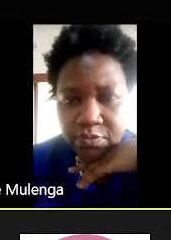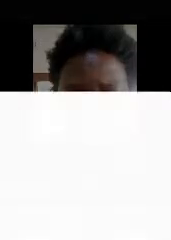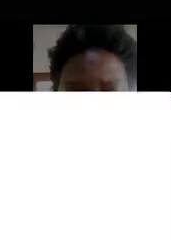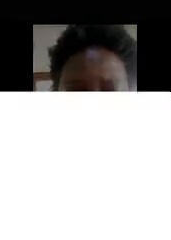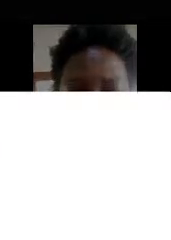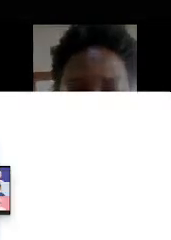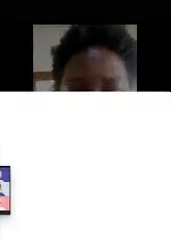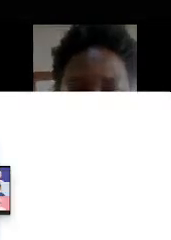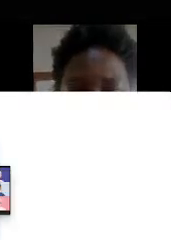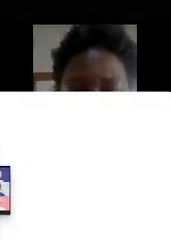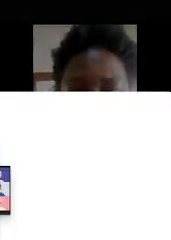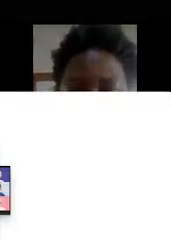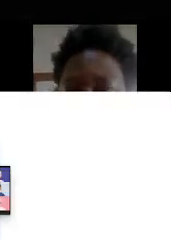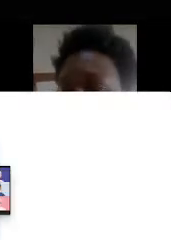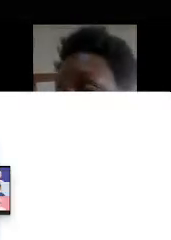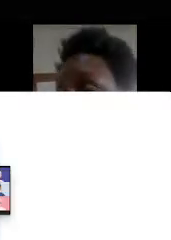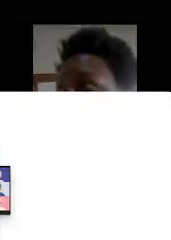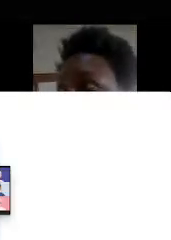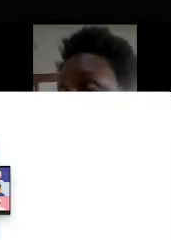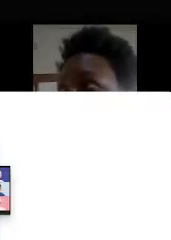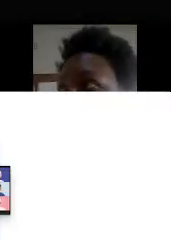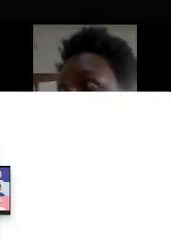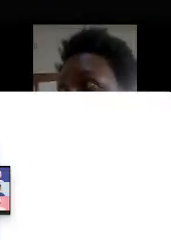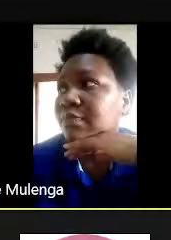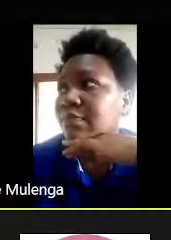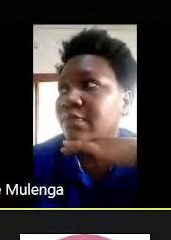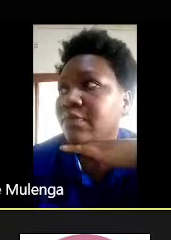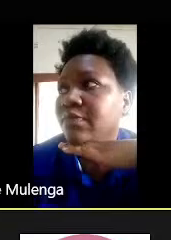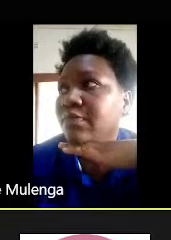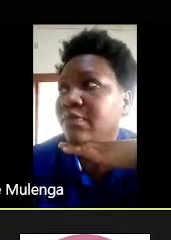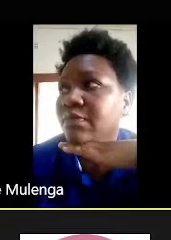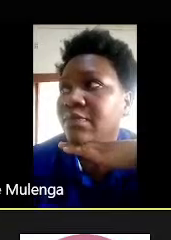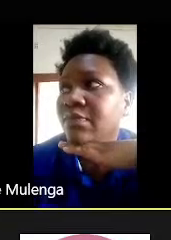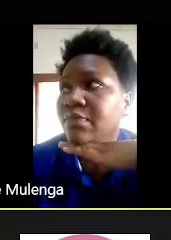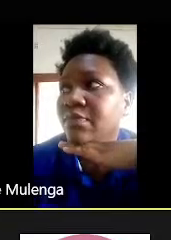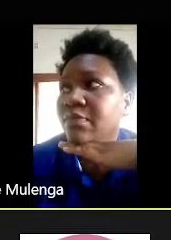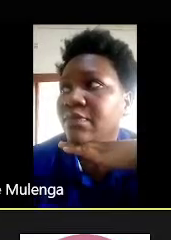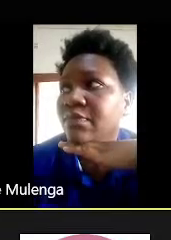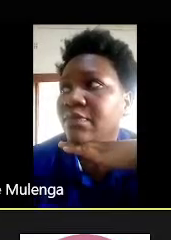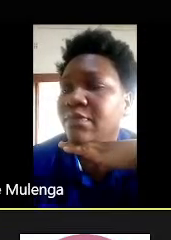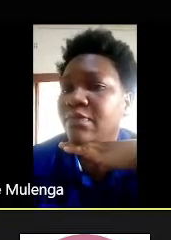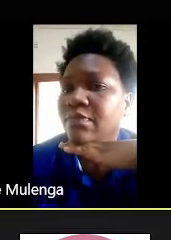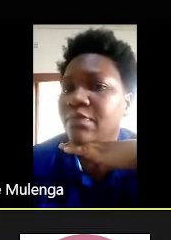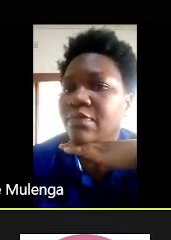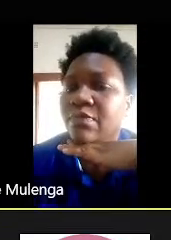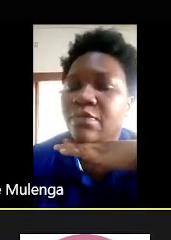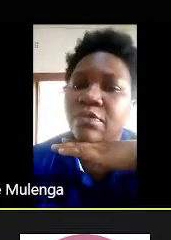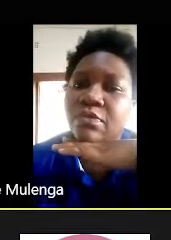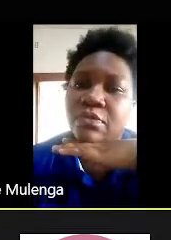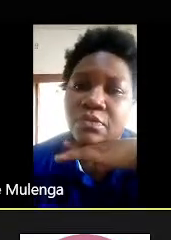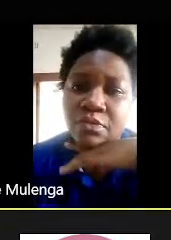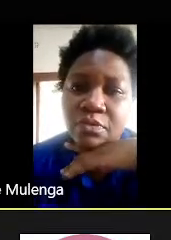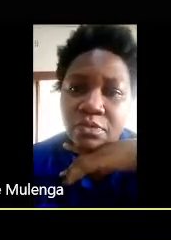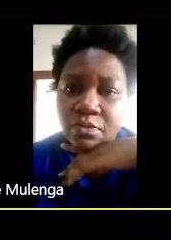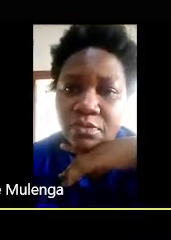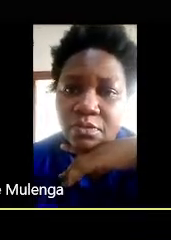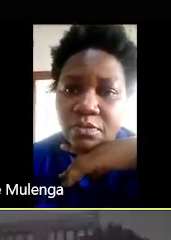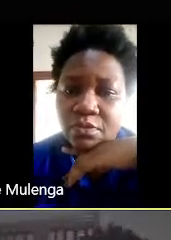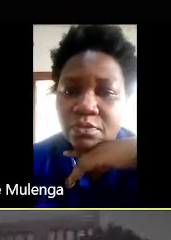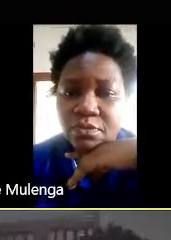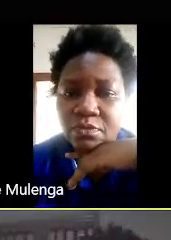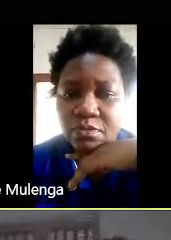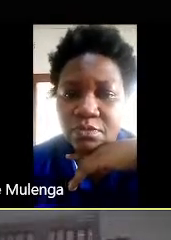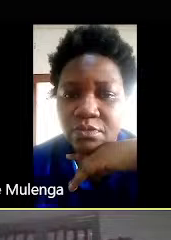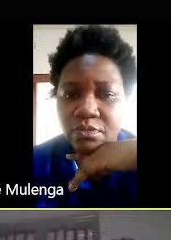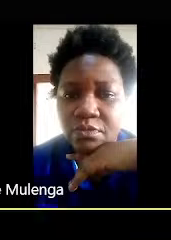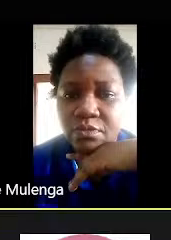nimewapiga mimi. Okay, nimepiga kadhaa. Ngoja. Nime screenshot. Tena nyingine waambie wa pause.